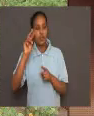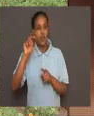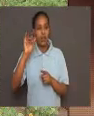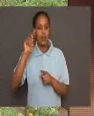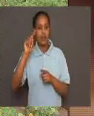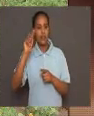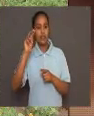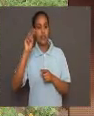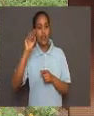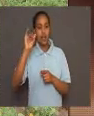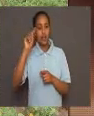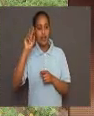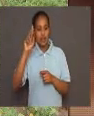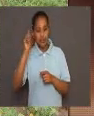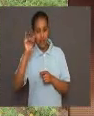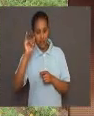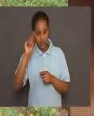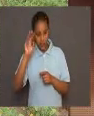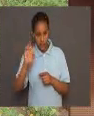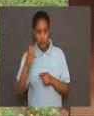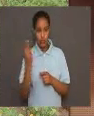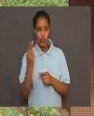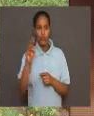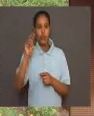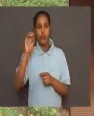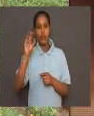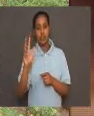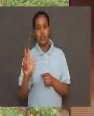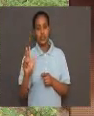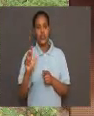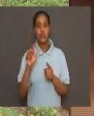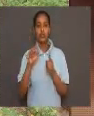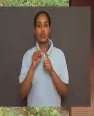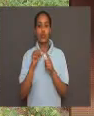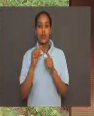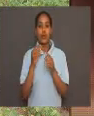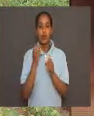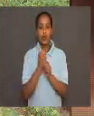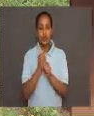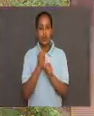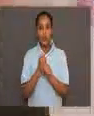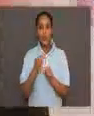The plants use the nitrate to produce plant proteins.